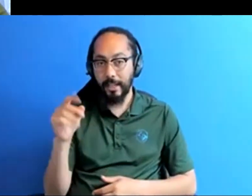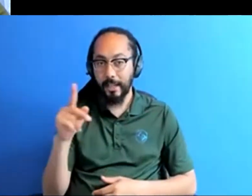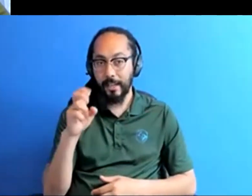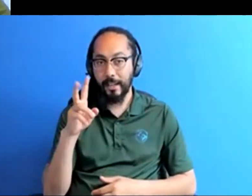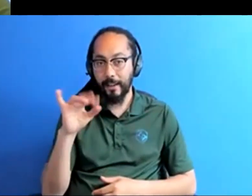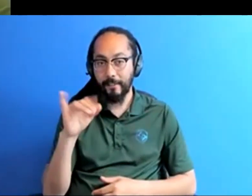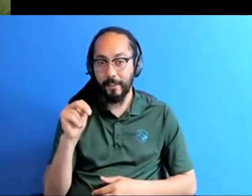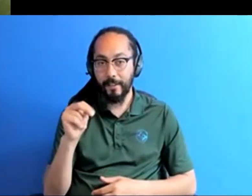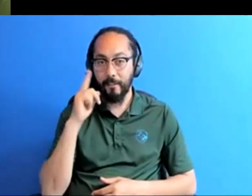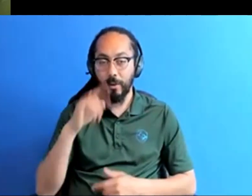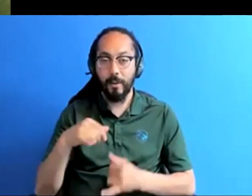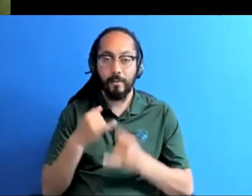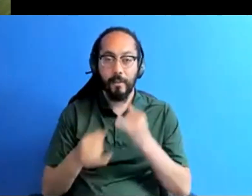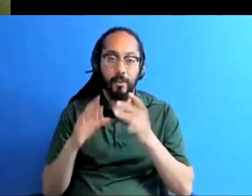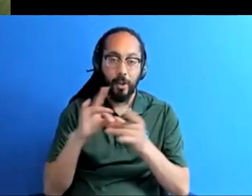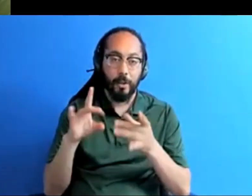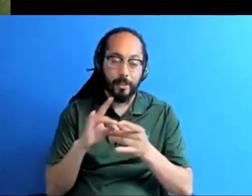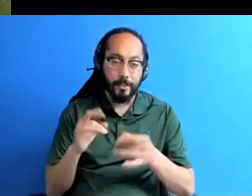for your final thoughts.